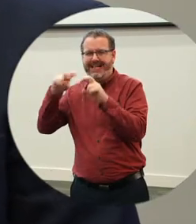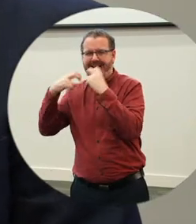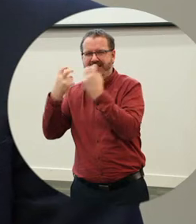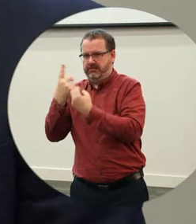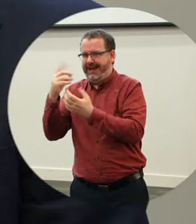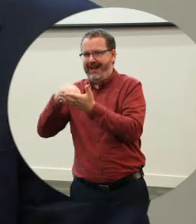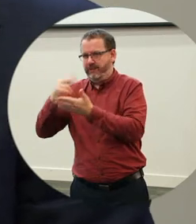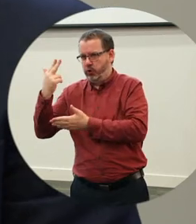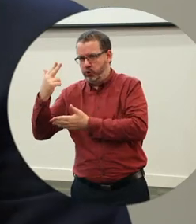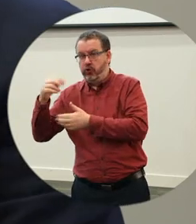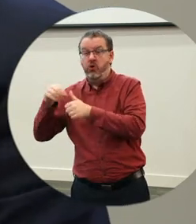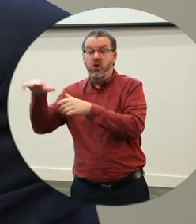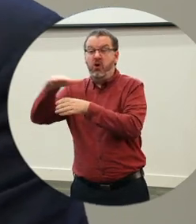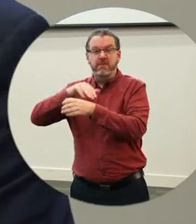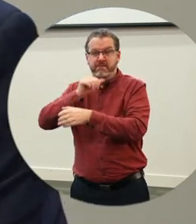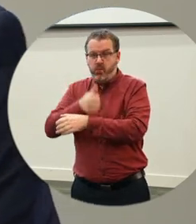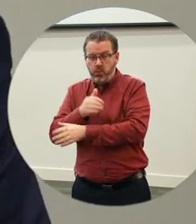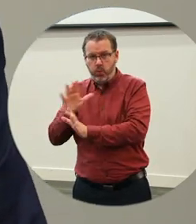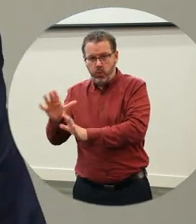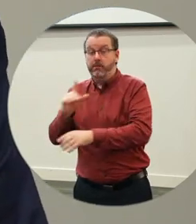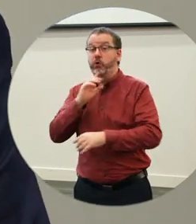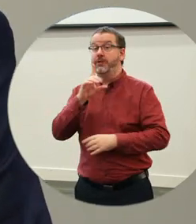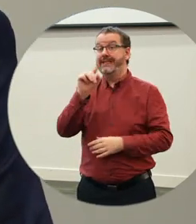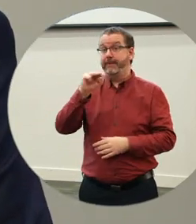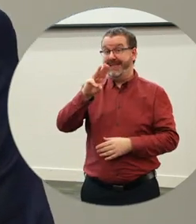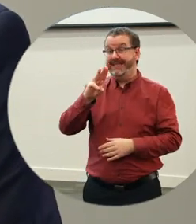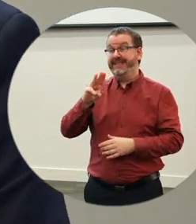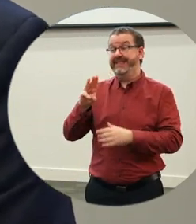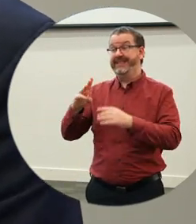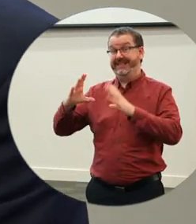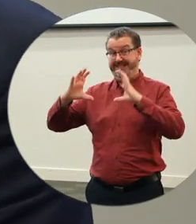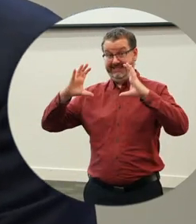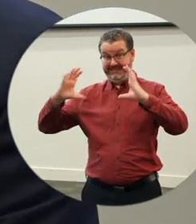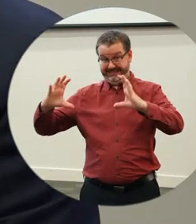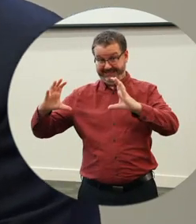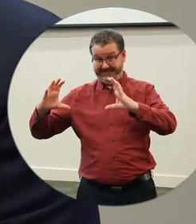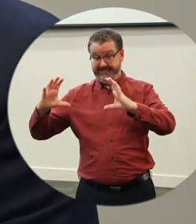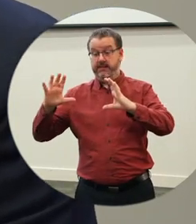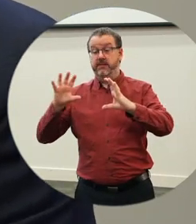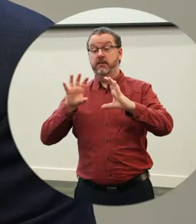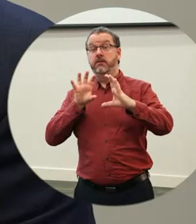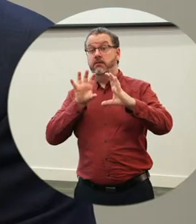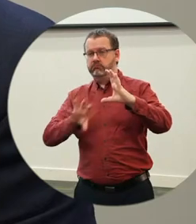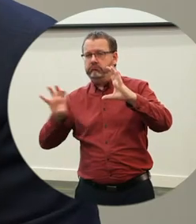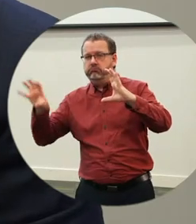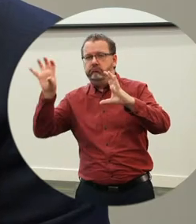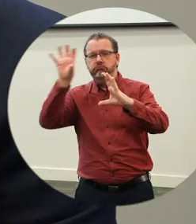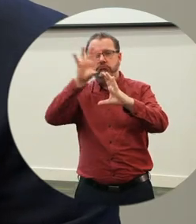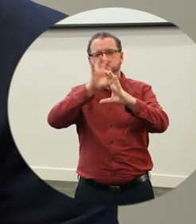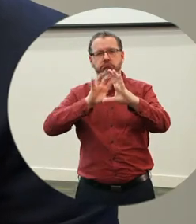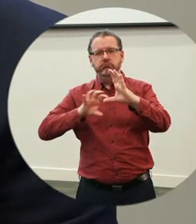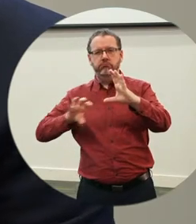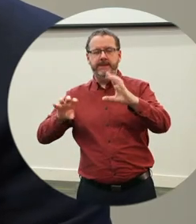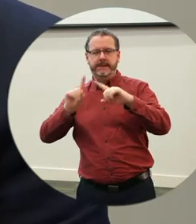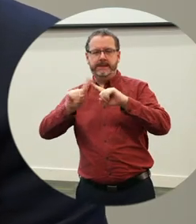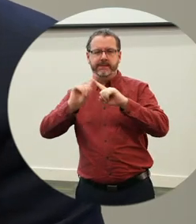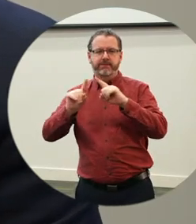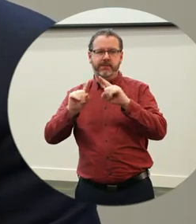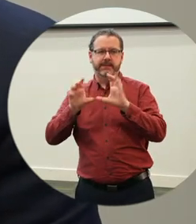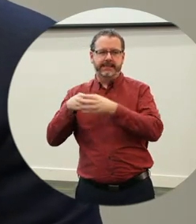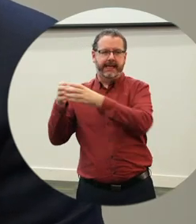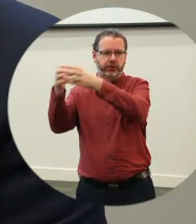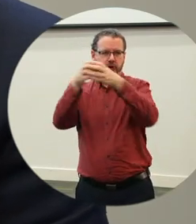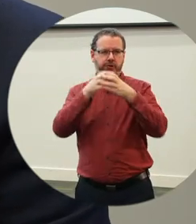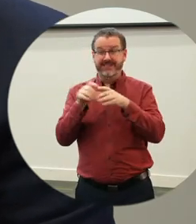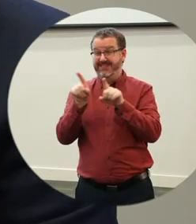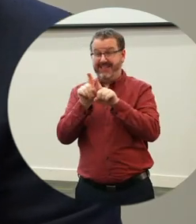Dublin Metropolitan Police was divided, as were the police forces of the